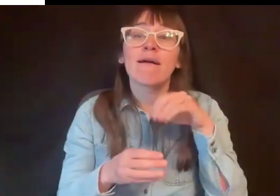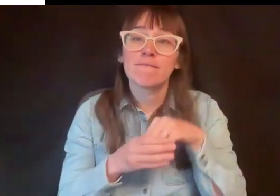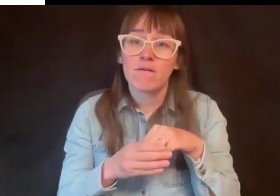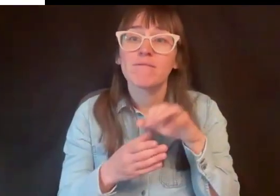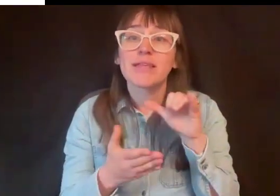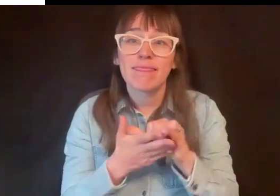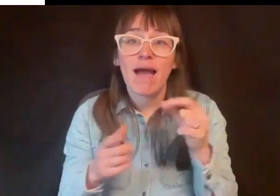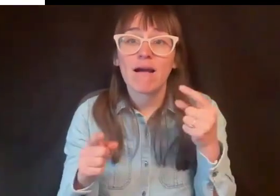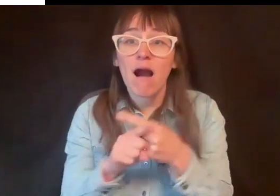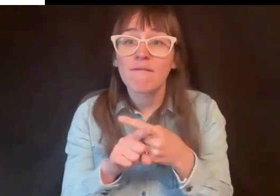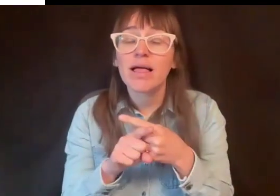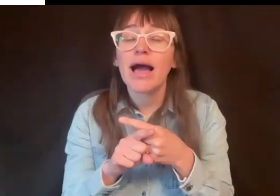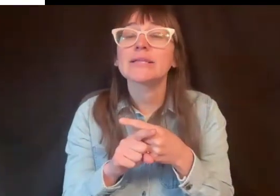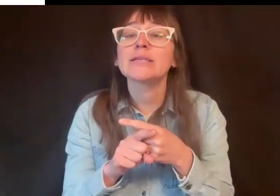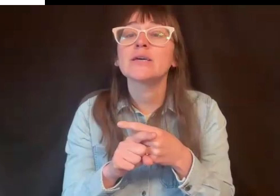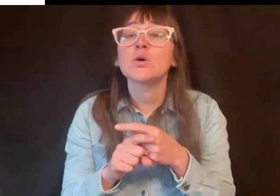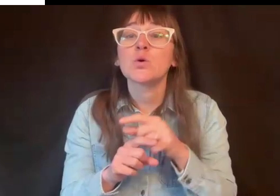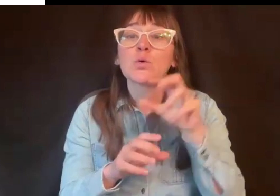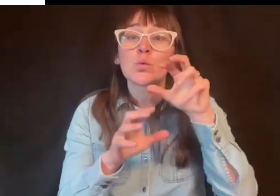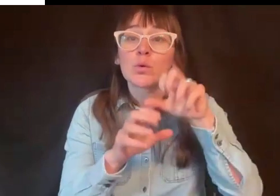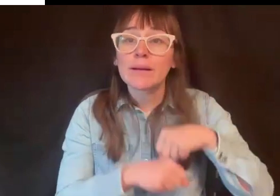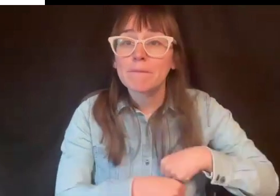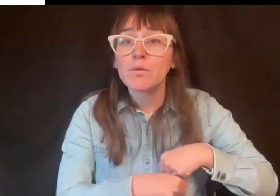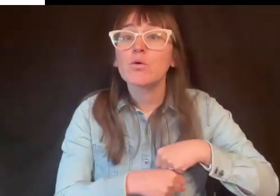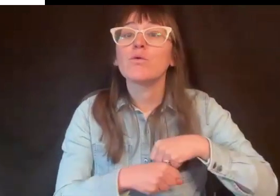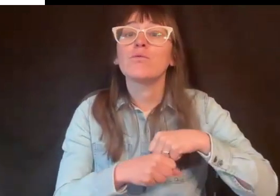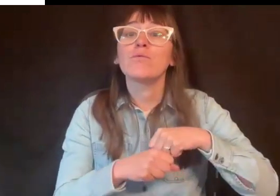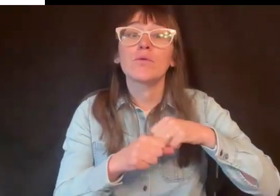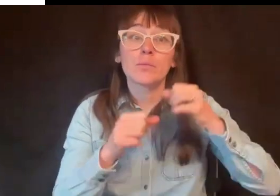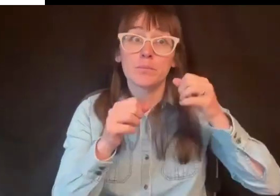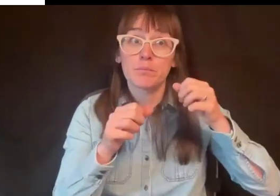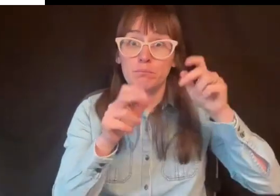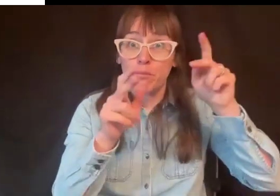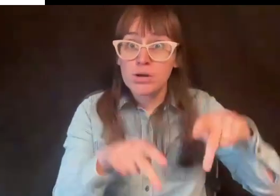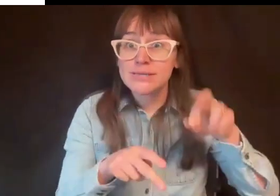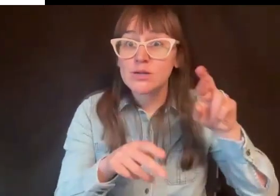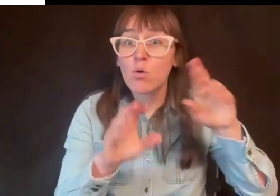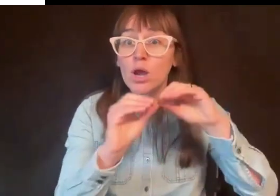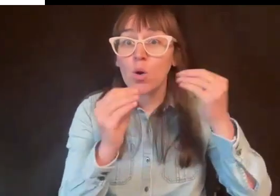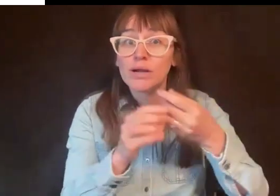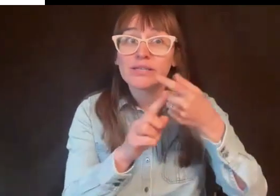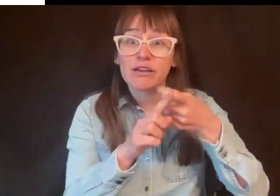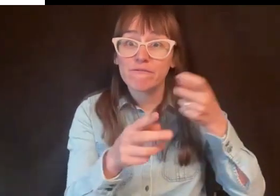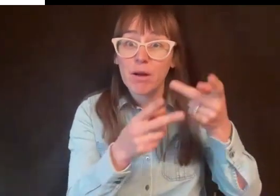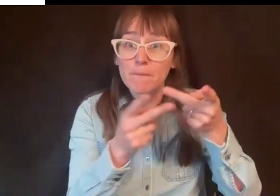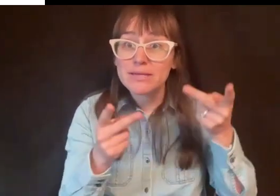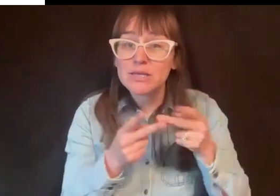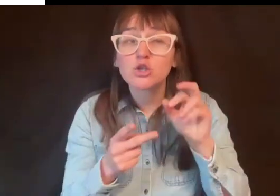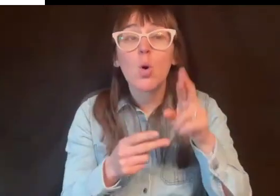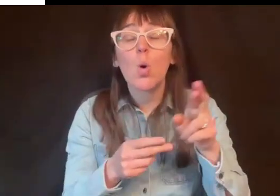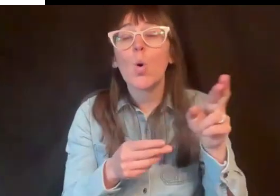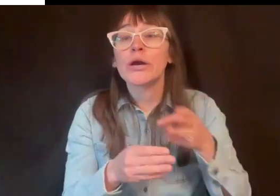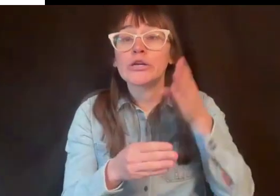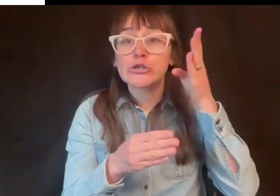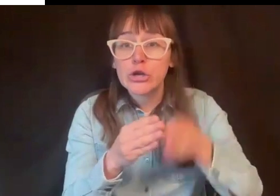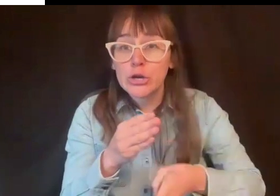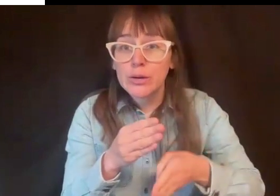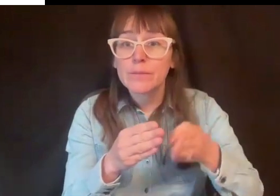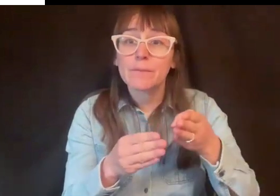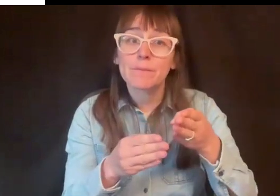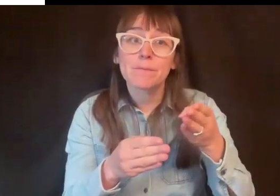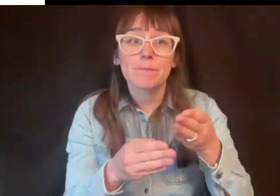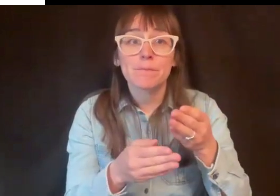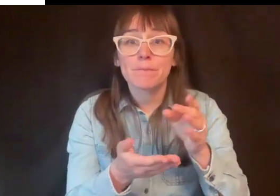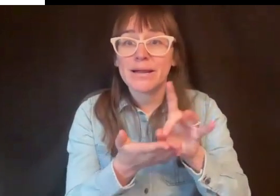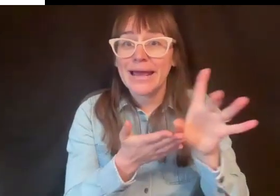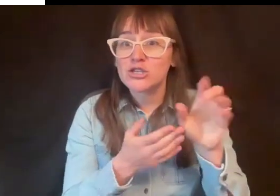conflict, removing an individual organization from a position, or termination of a contract. Whether the potential conflict of interest